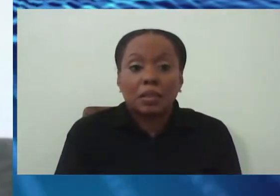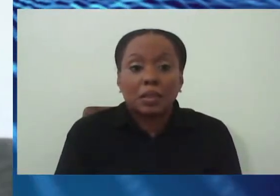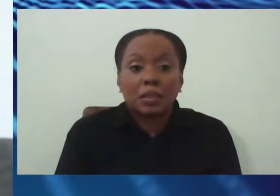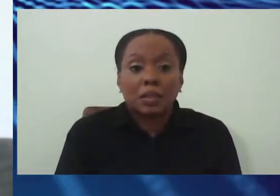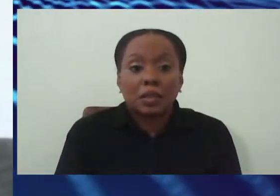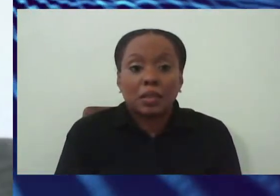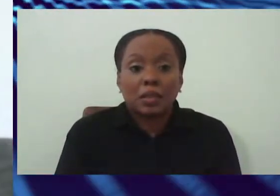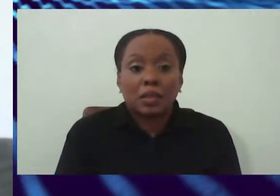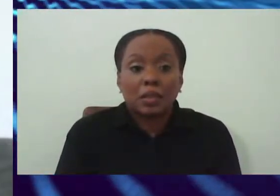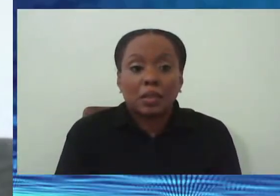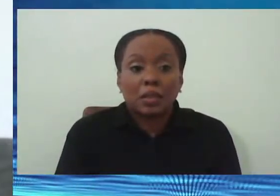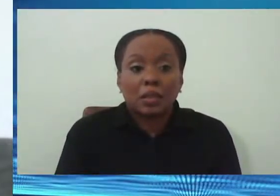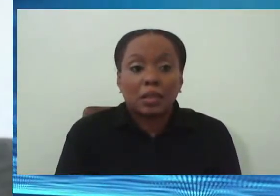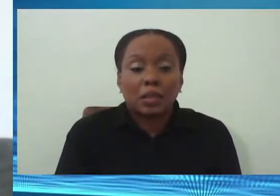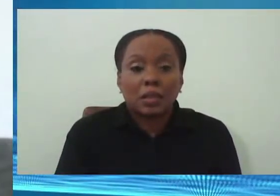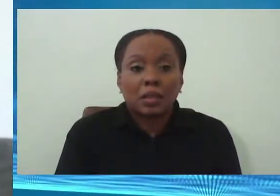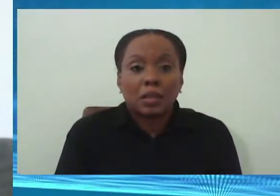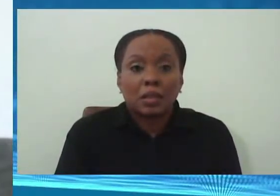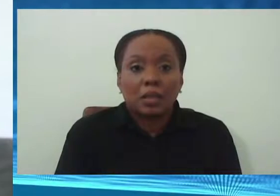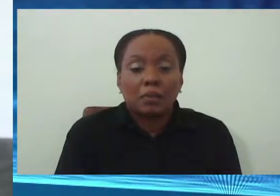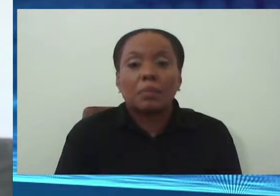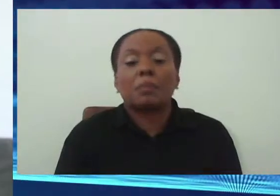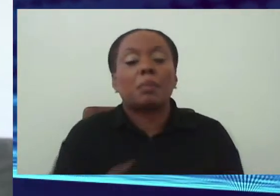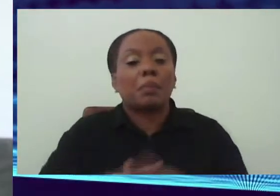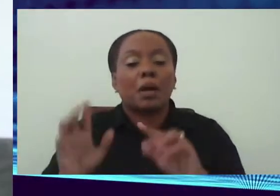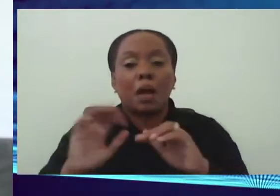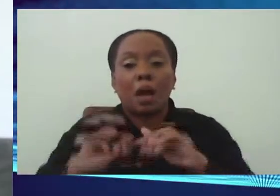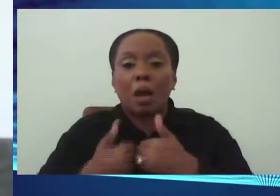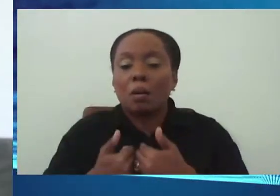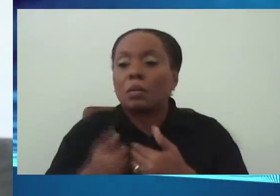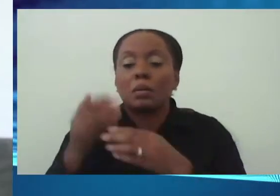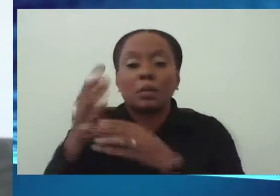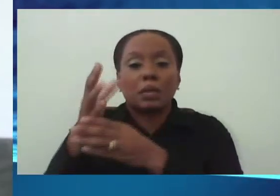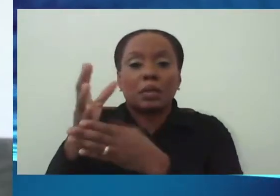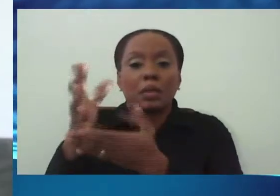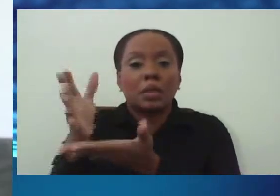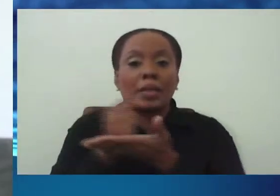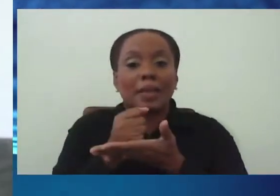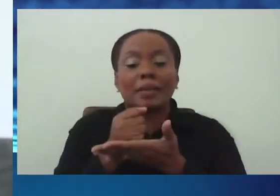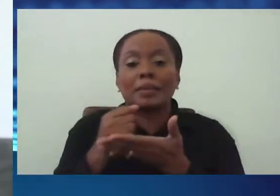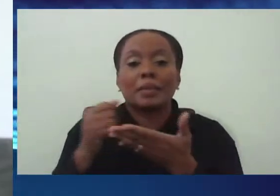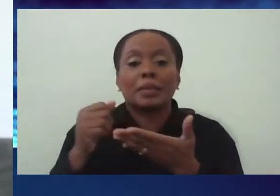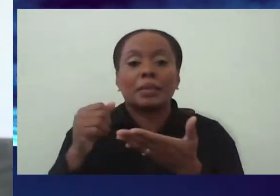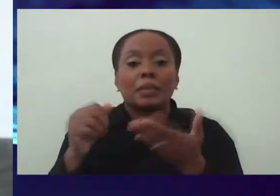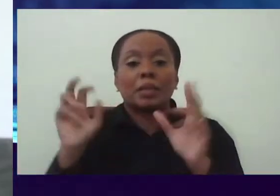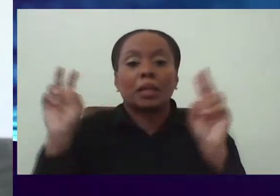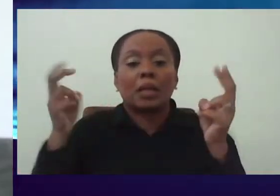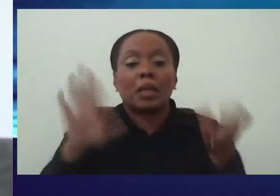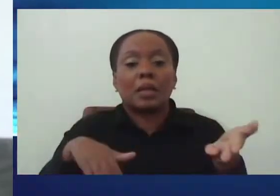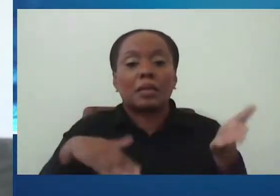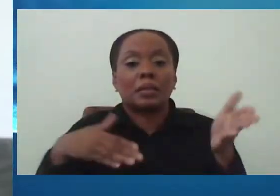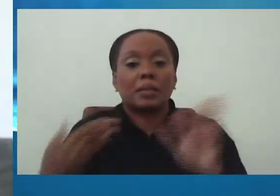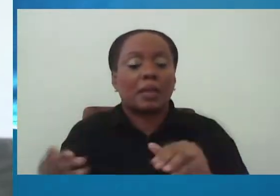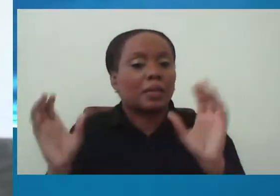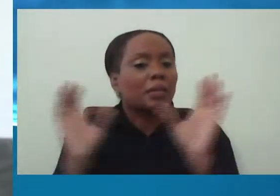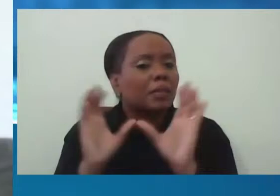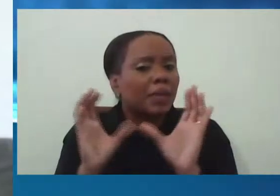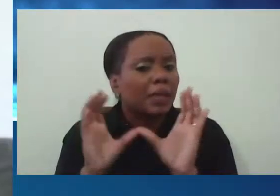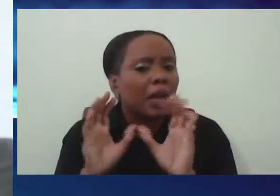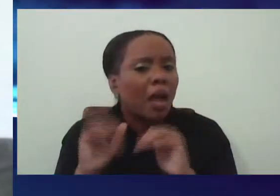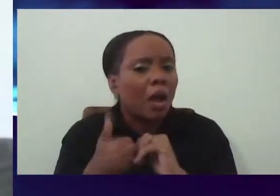they get the death certificate? They became pretty frustrated